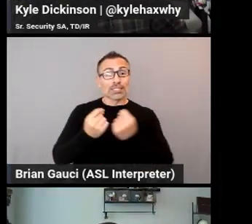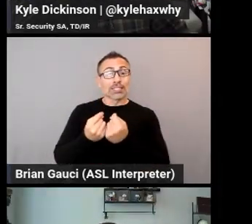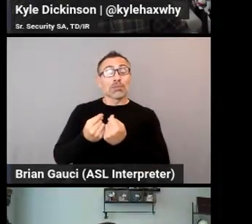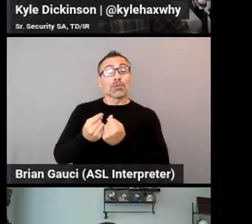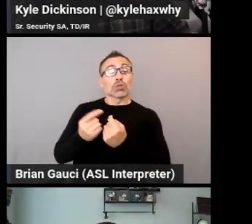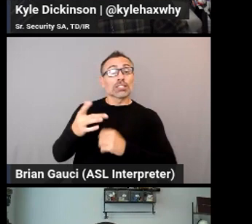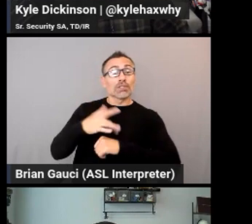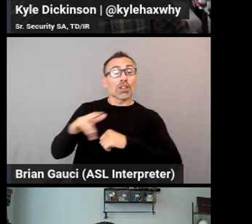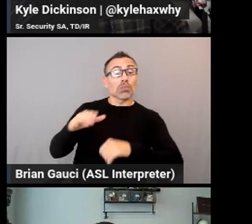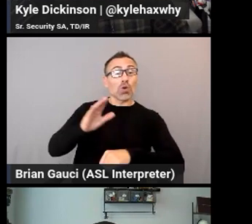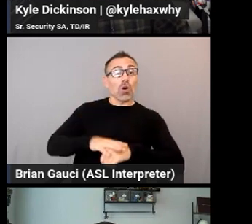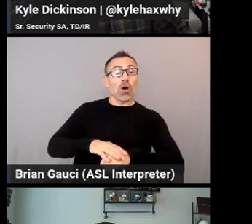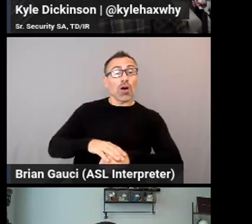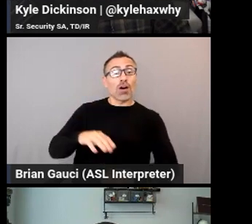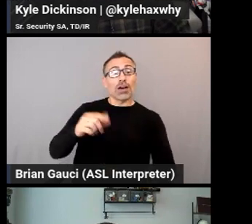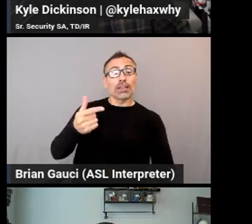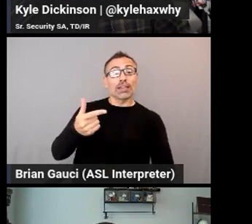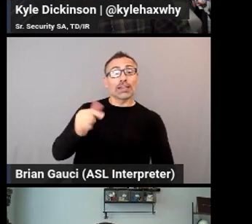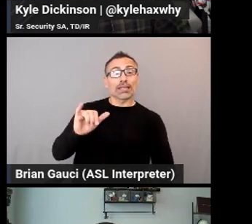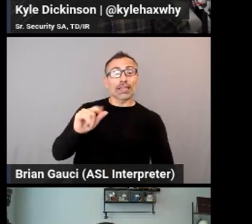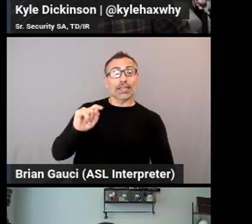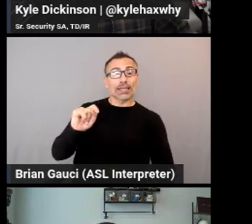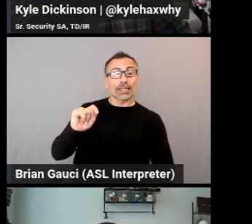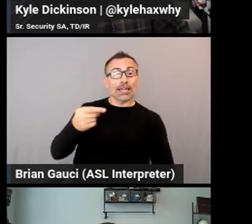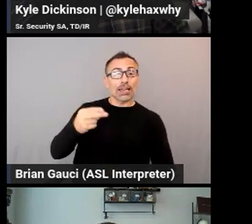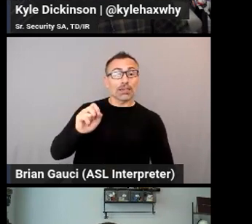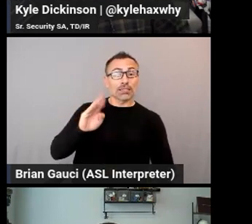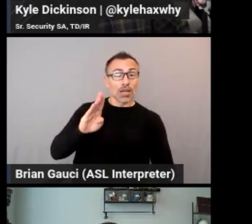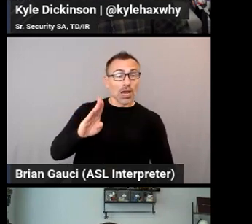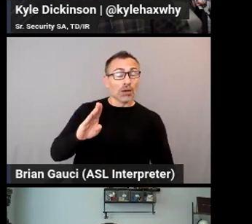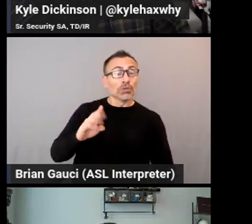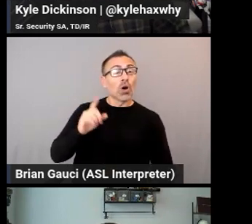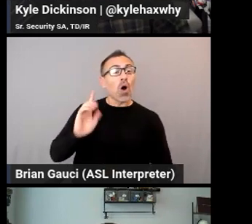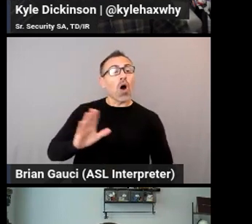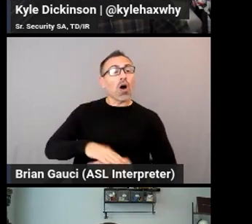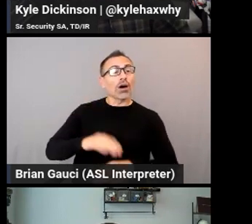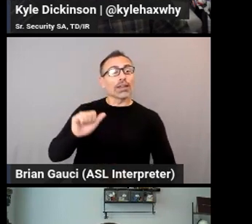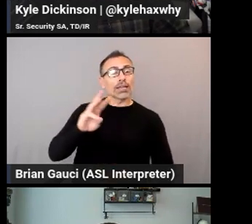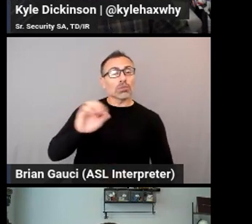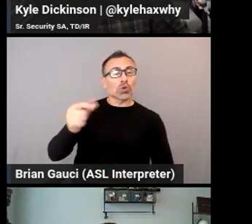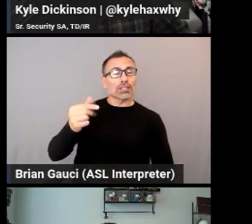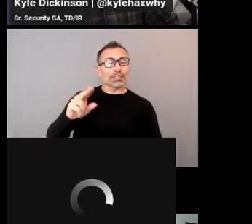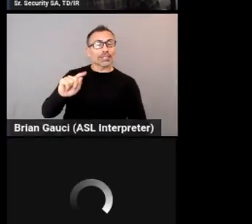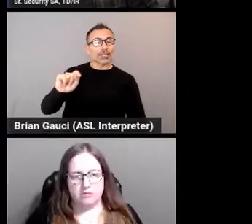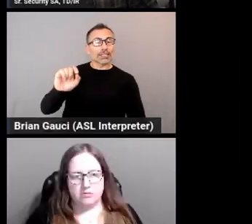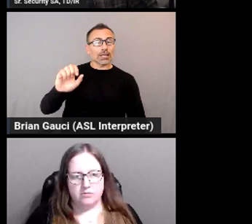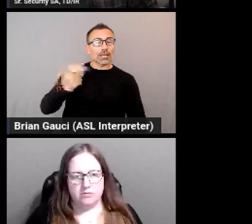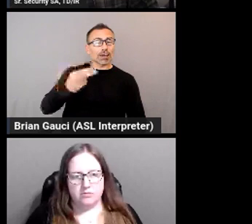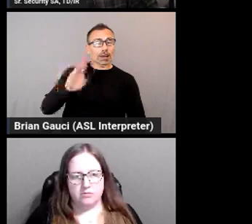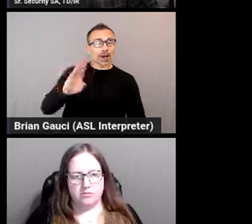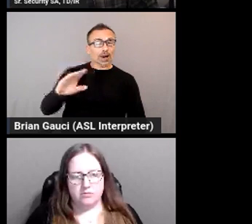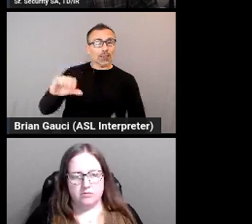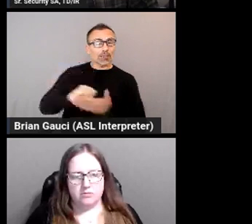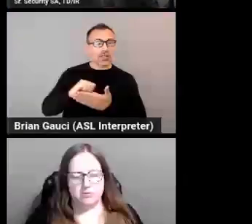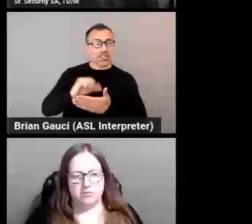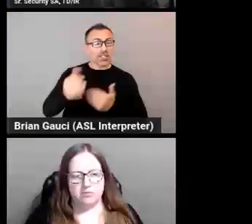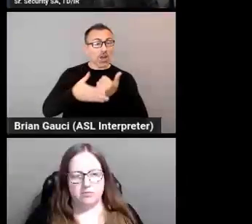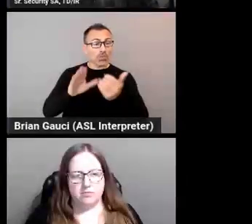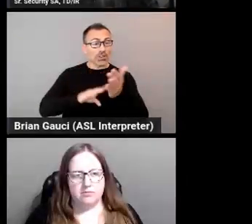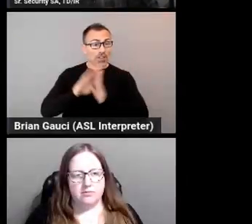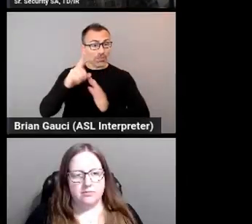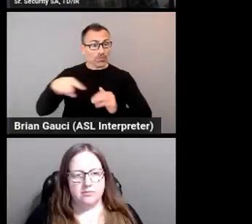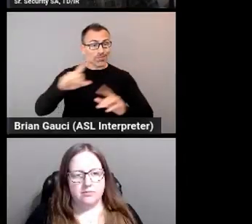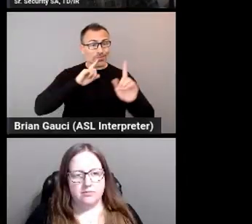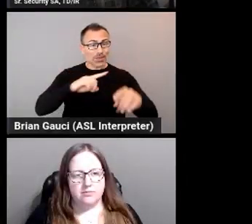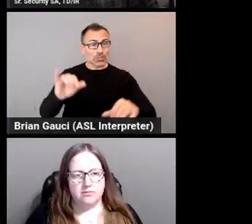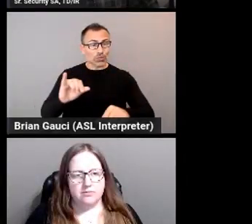page, where it'll help develop those incident response processes and procedures. Absolutely great stuff if you haven't